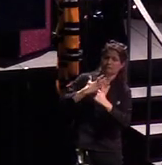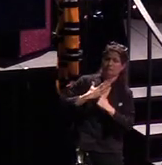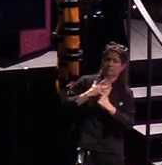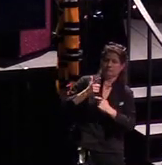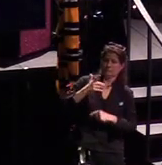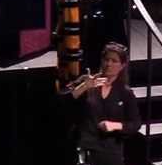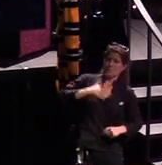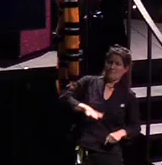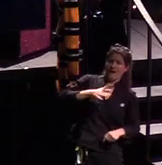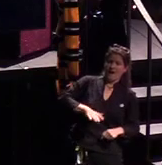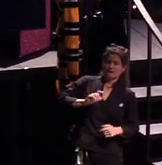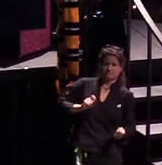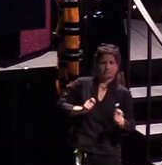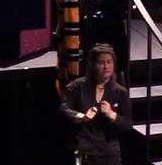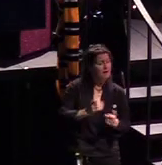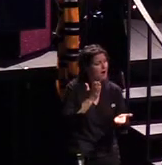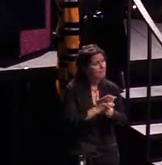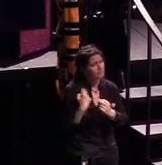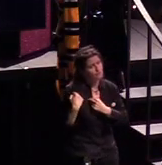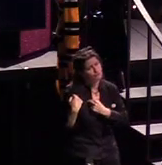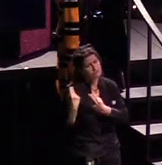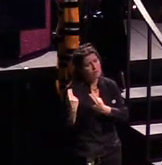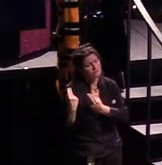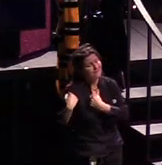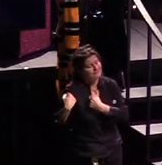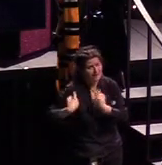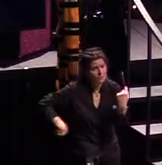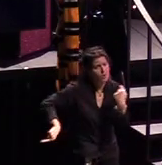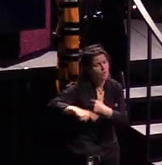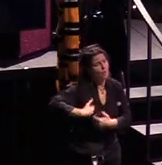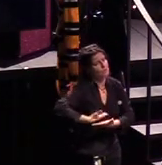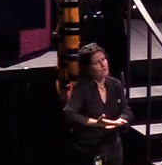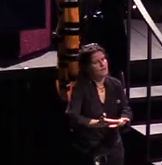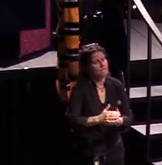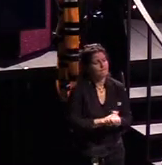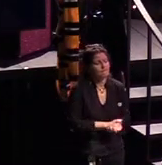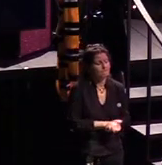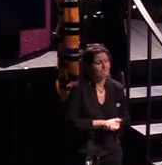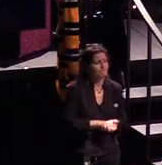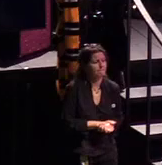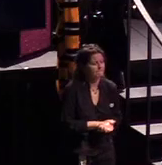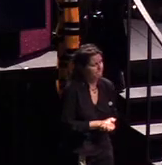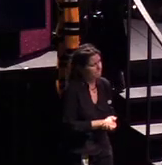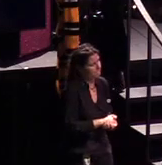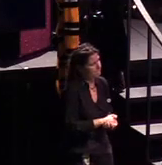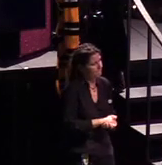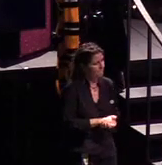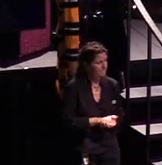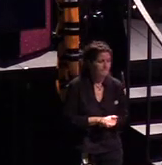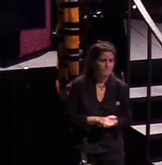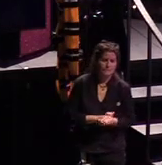it's a certain responsibility we all share biscuit to create